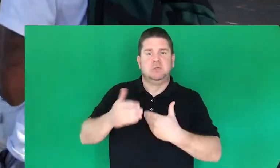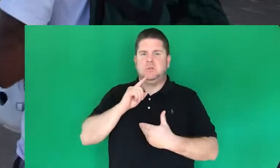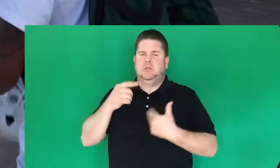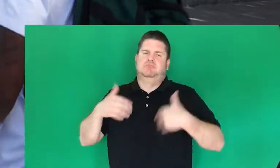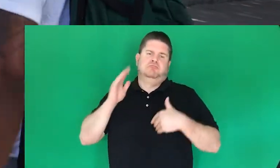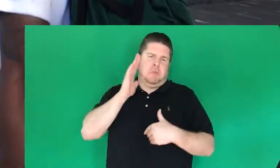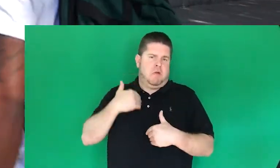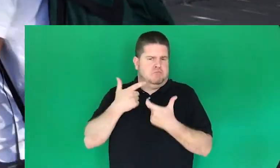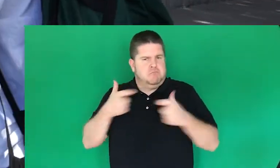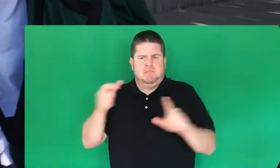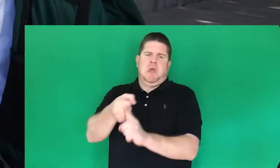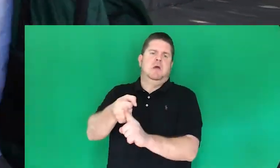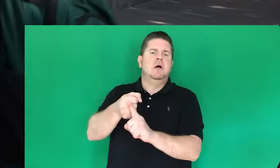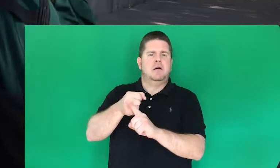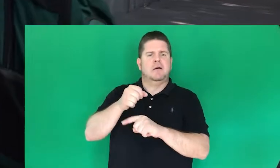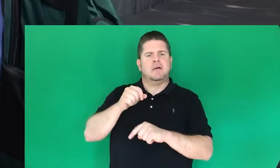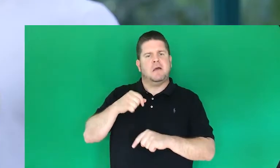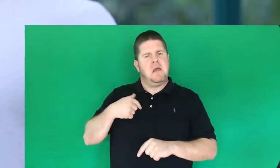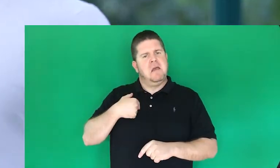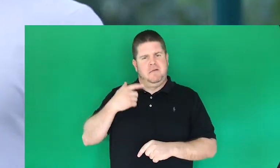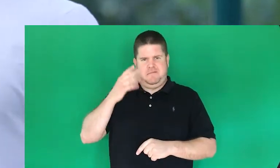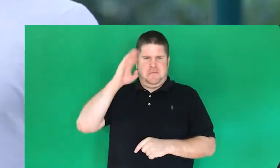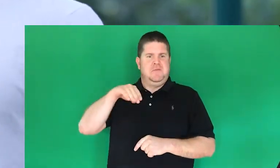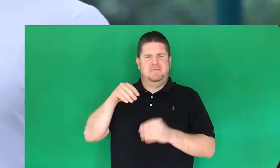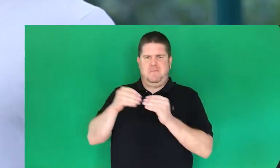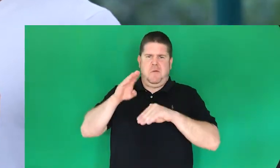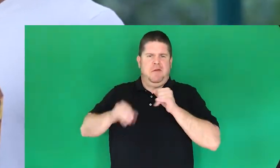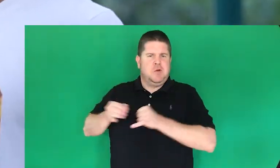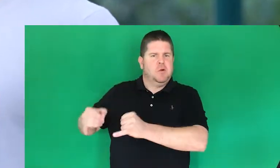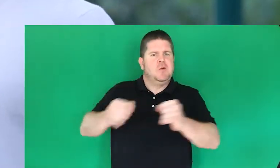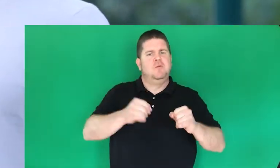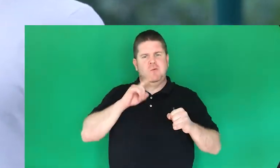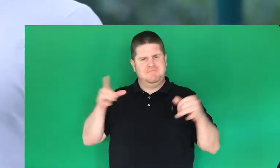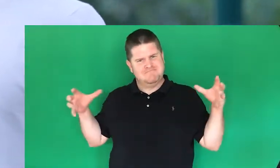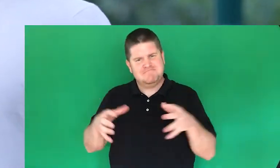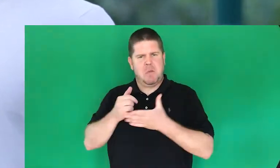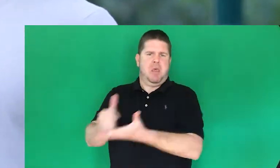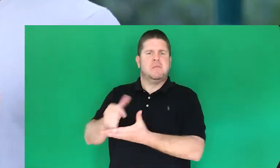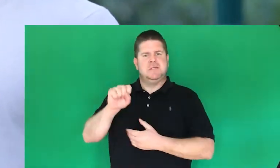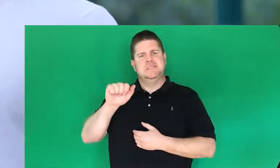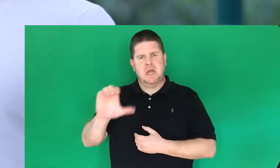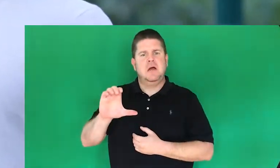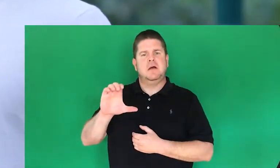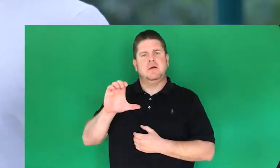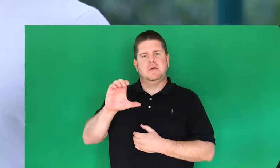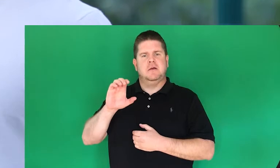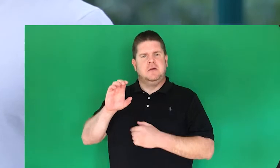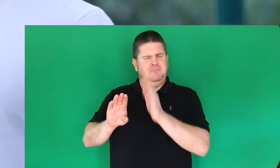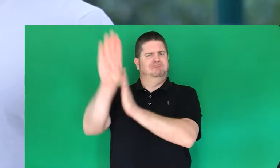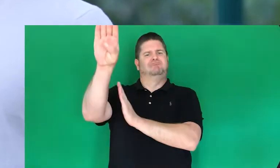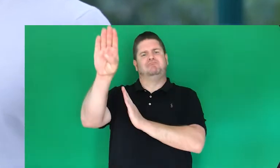campaign, there will be an even greater impact. It is going to take us to come together as individuals to continue to help Sac